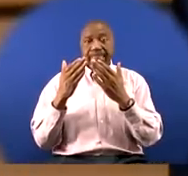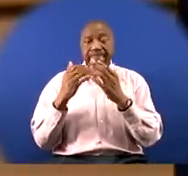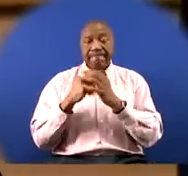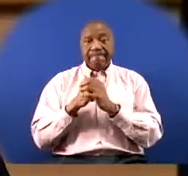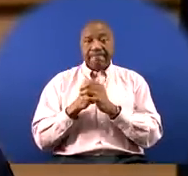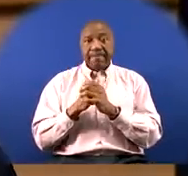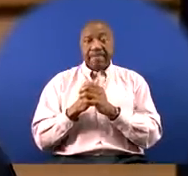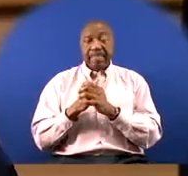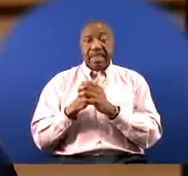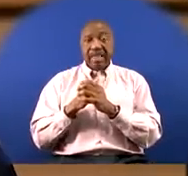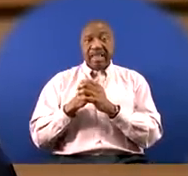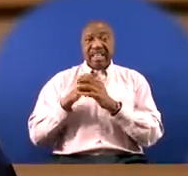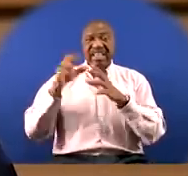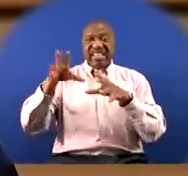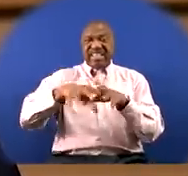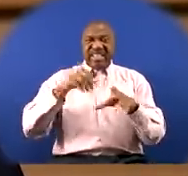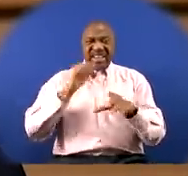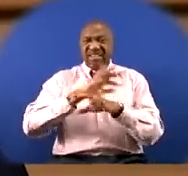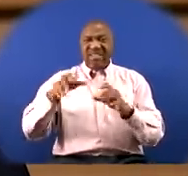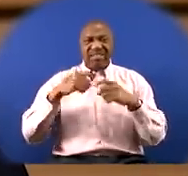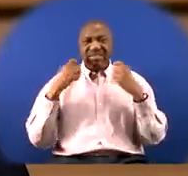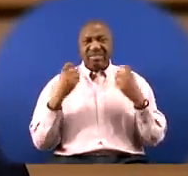He has taken all of our sins away.